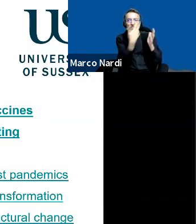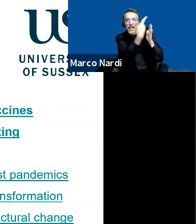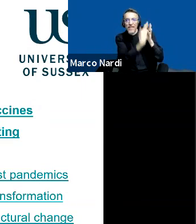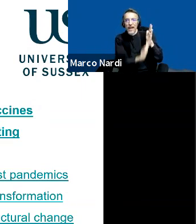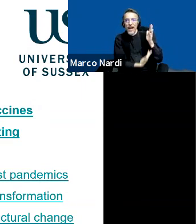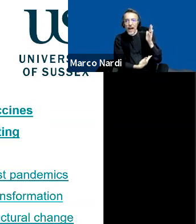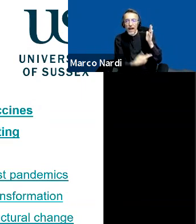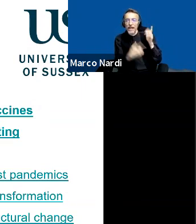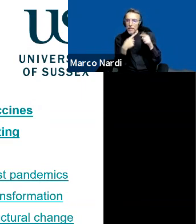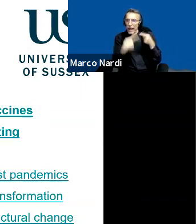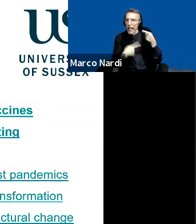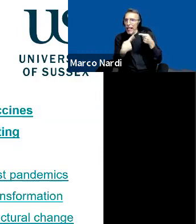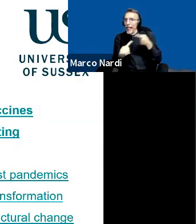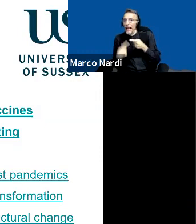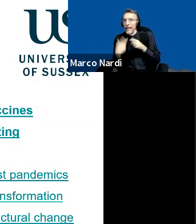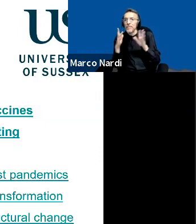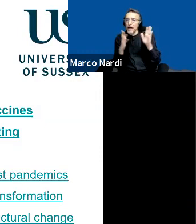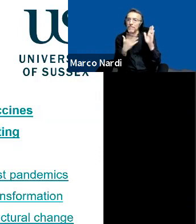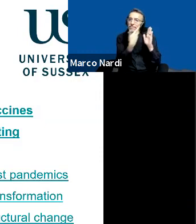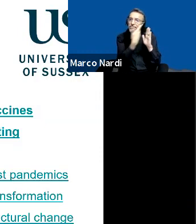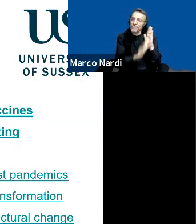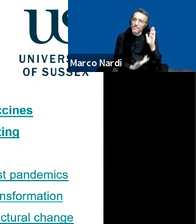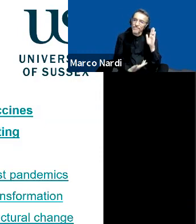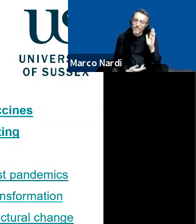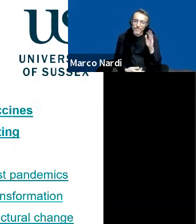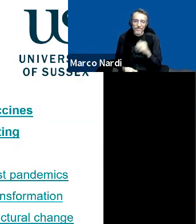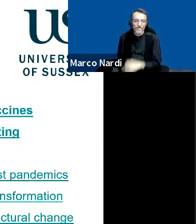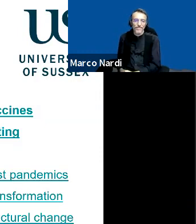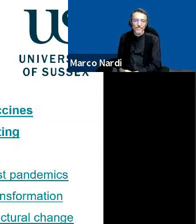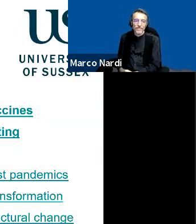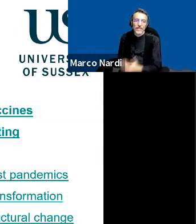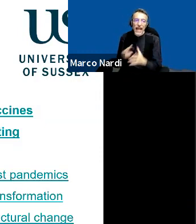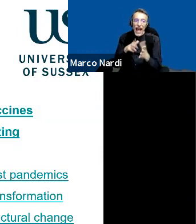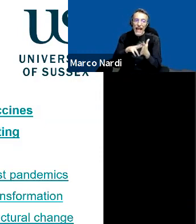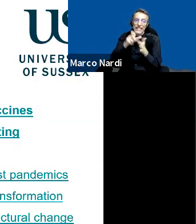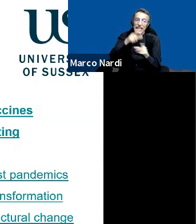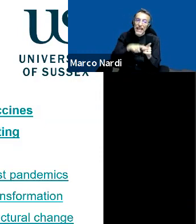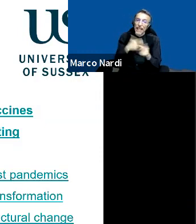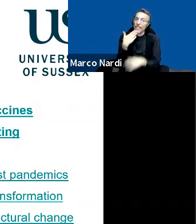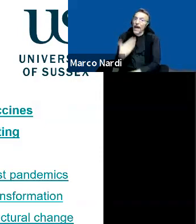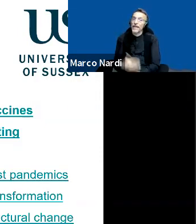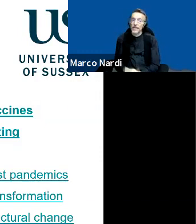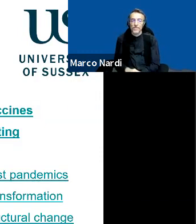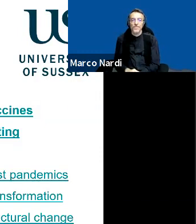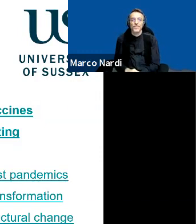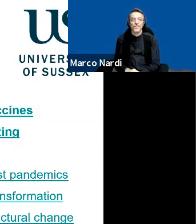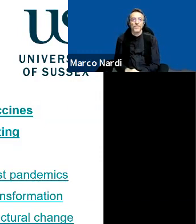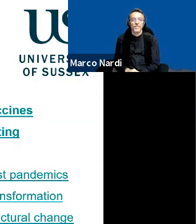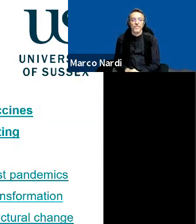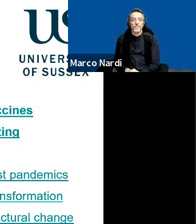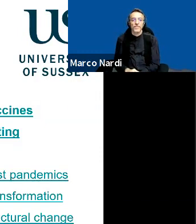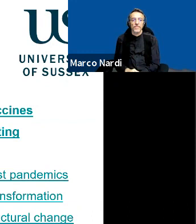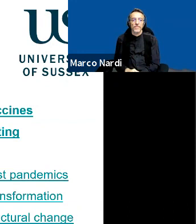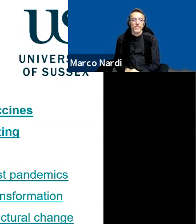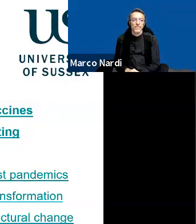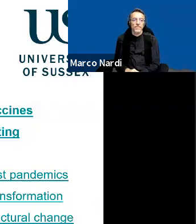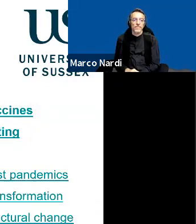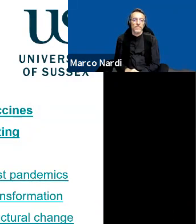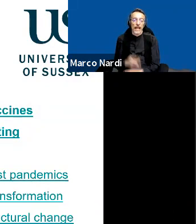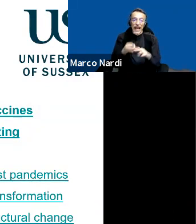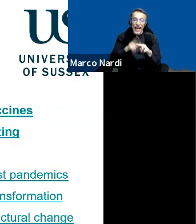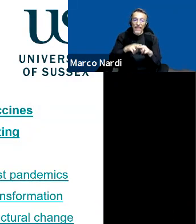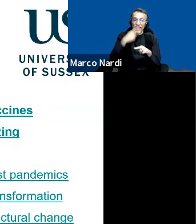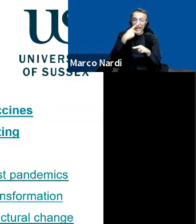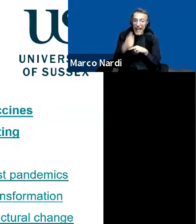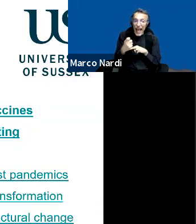staccato flavour of some of the work underway in SPRU. Thanks a lot. Okay, Andy, that's wonderful. Thank you so much. So if we could get the whole